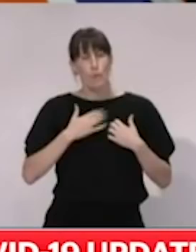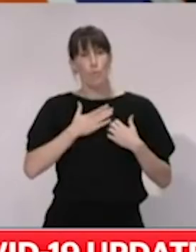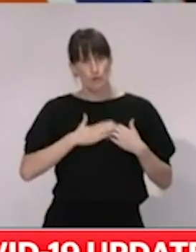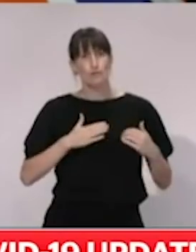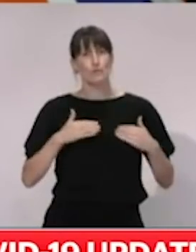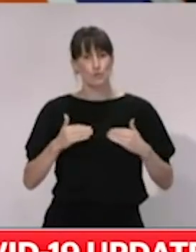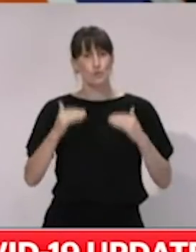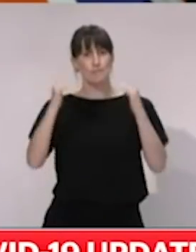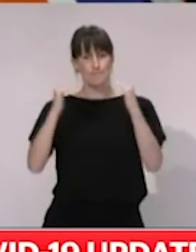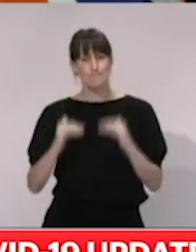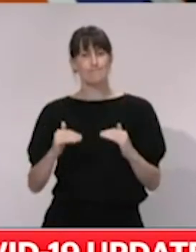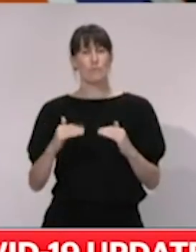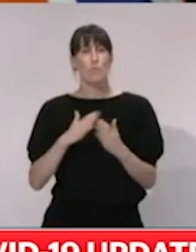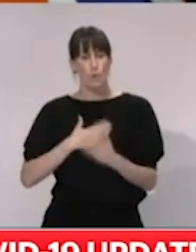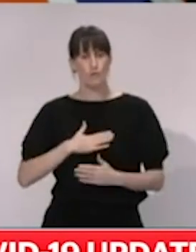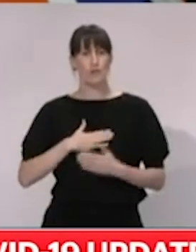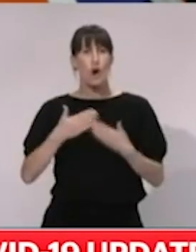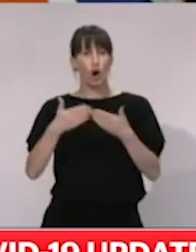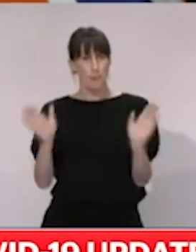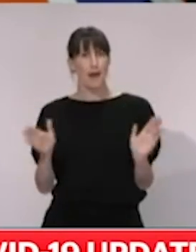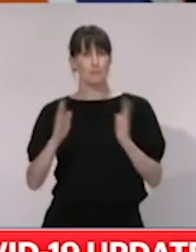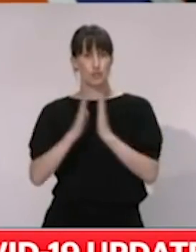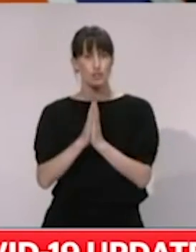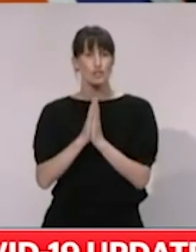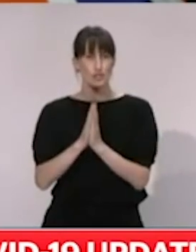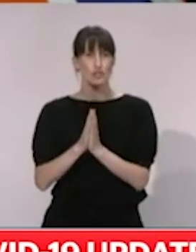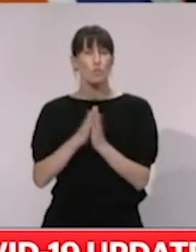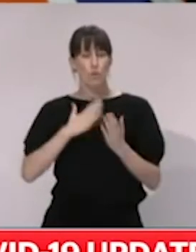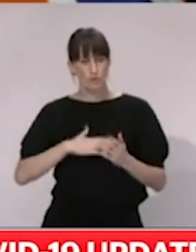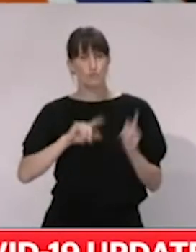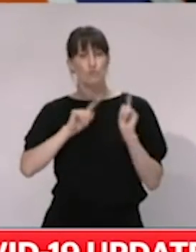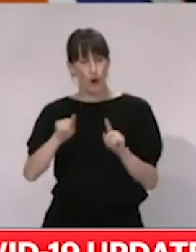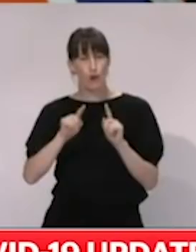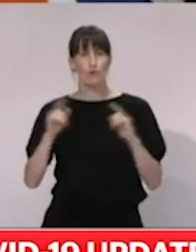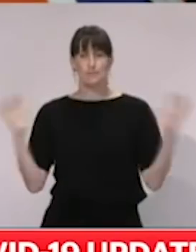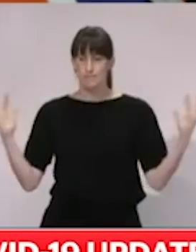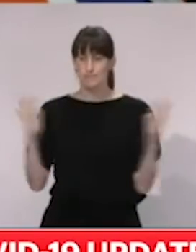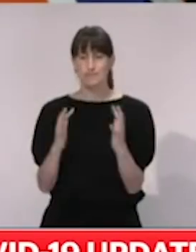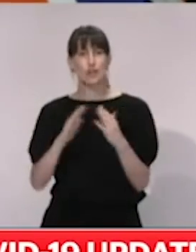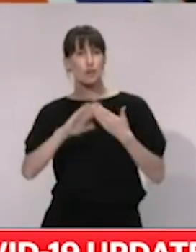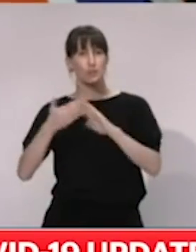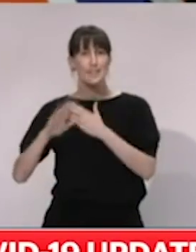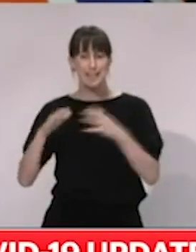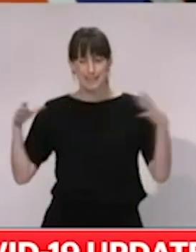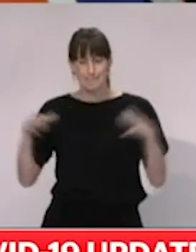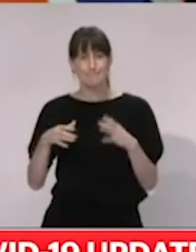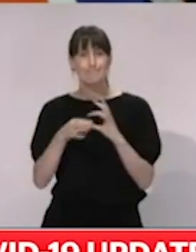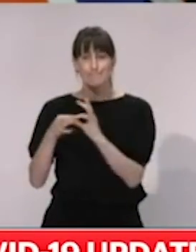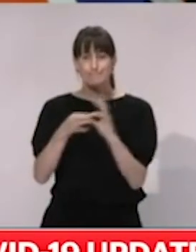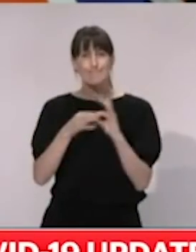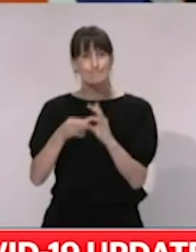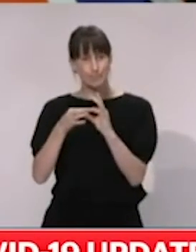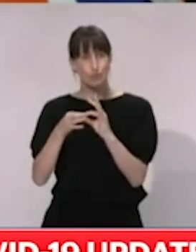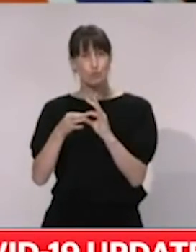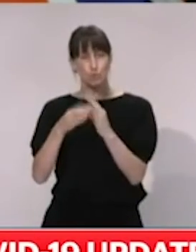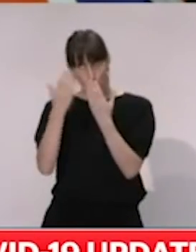gatherings. I know how important it is for people to be able to practice their faith together. The policy intent for gatherings is